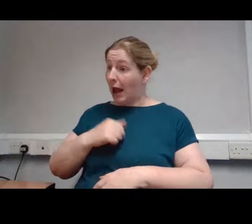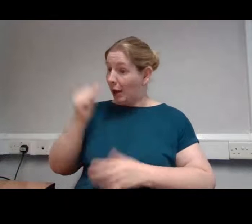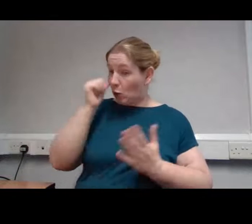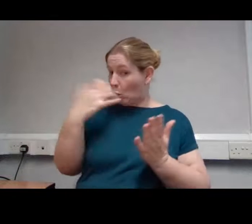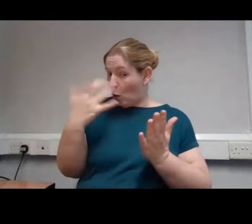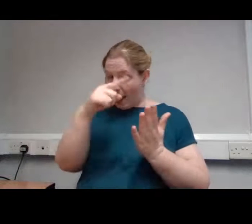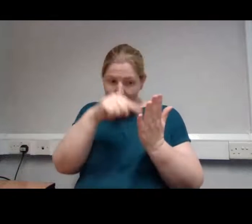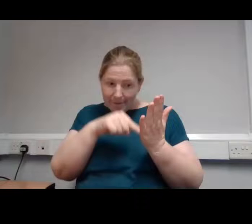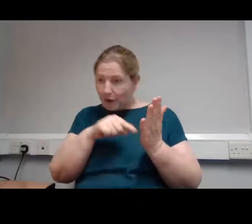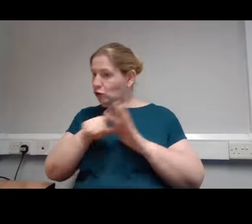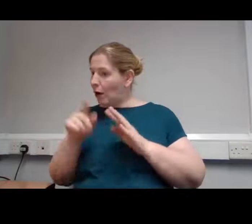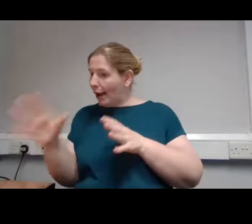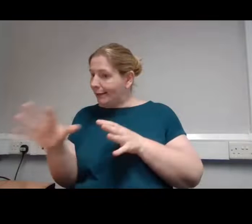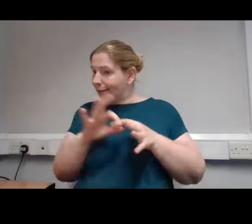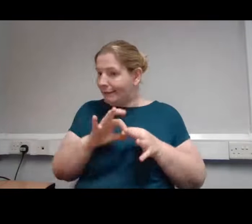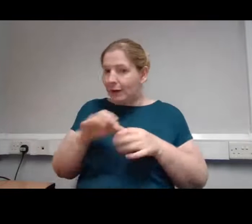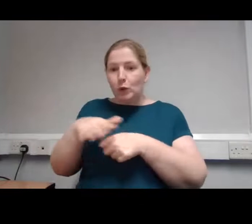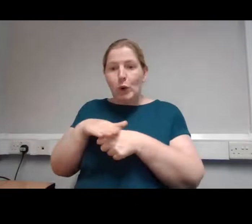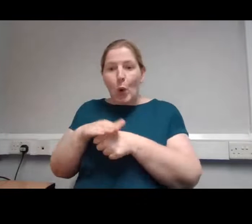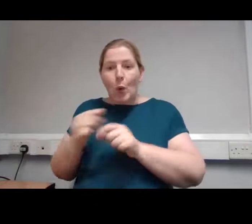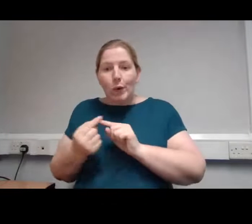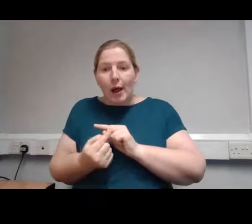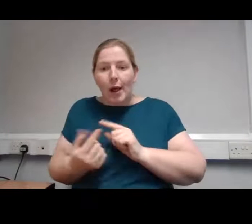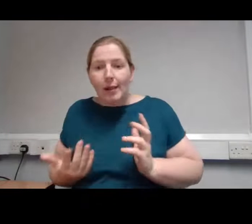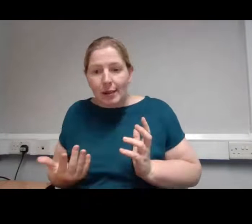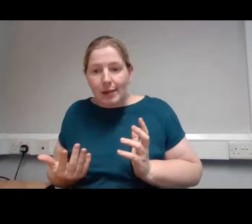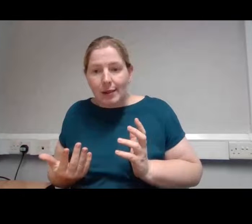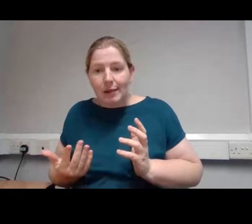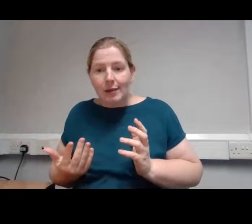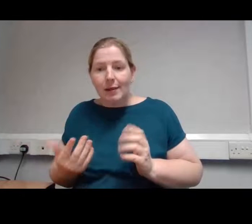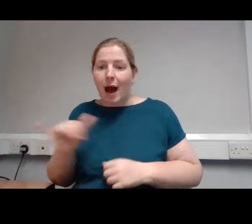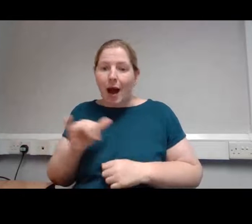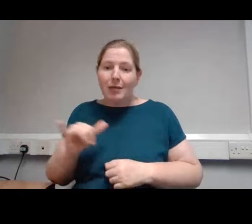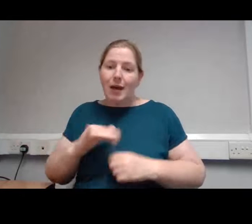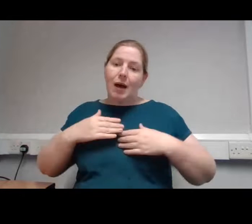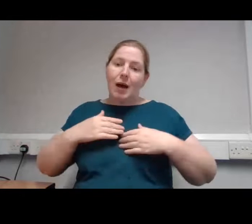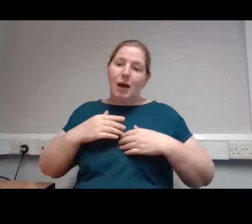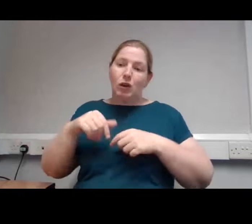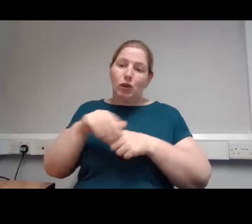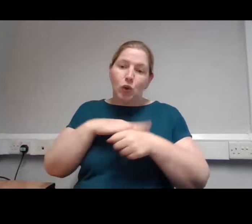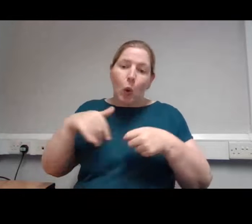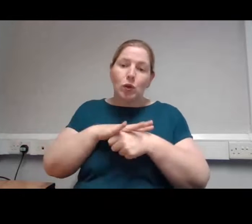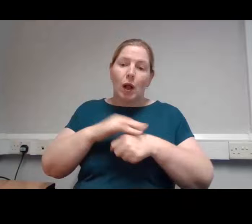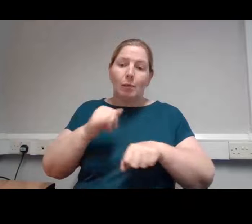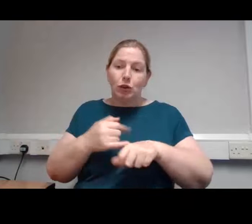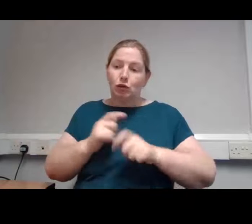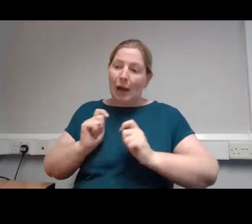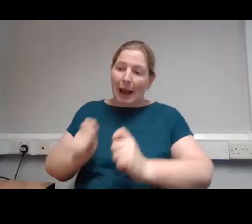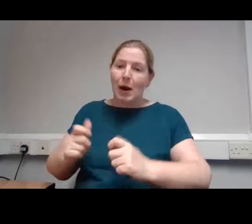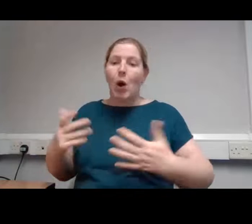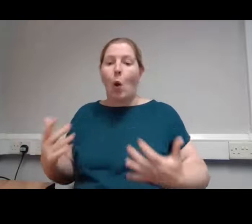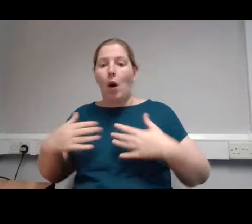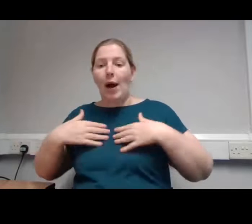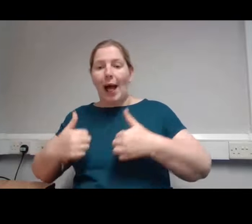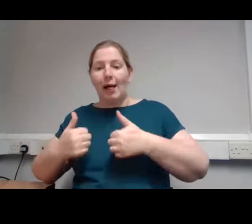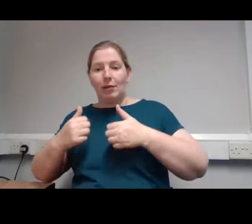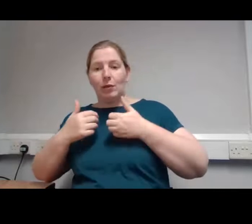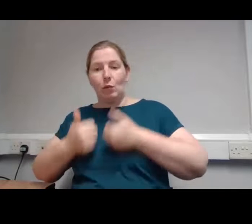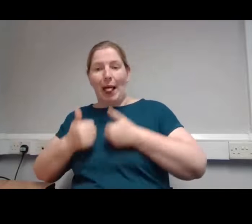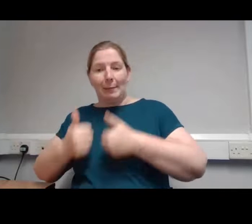I can try and link you in with a social prescriber or a health and wellbeing coach if you are seeking a support group, or you're looking